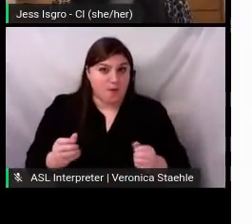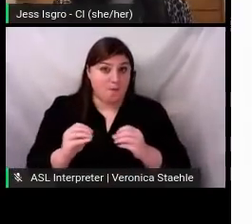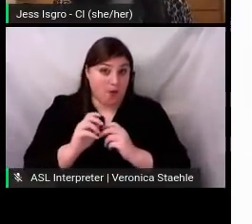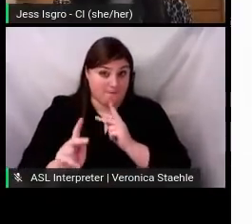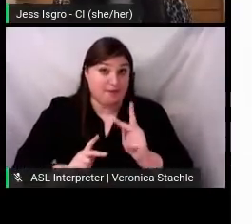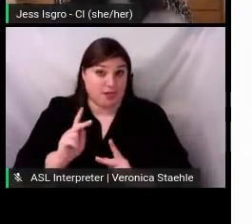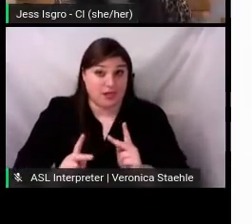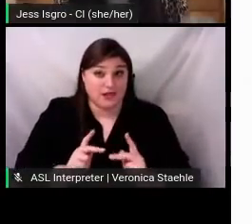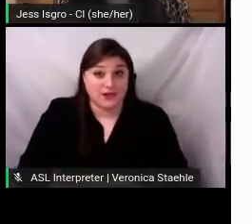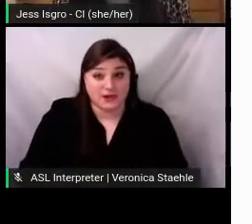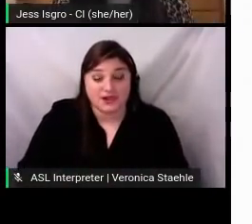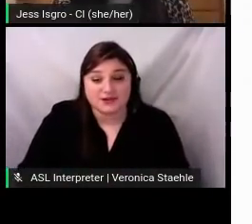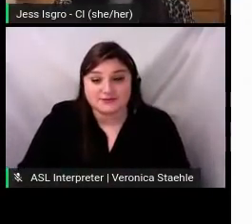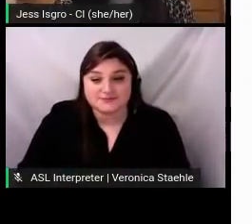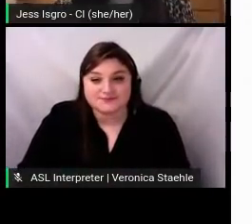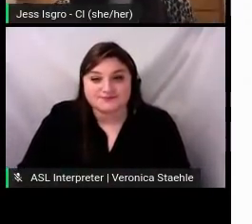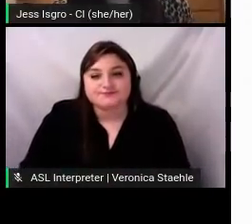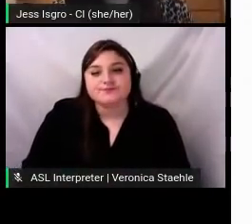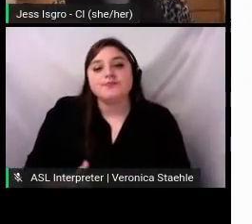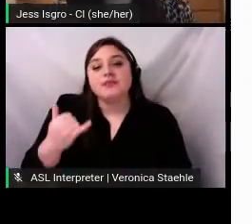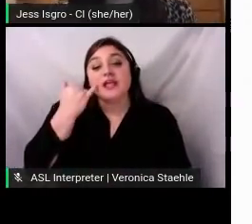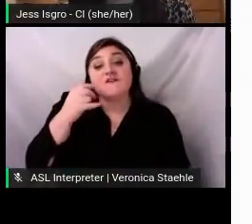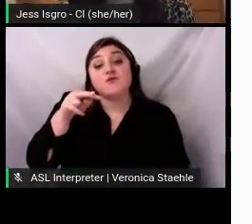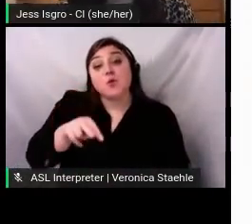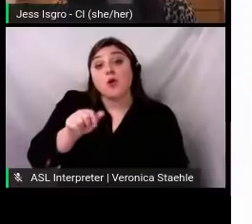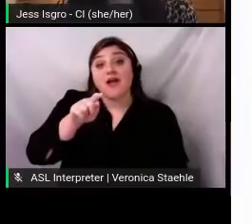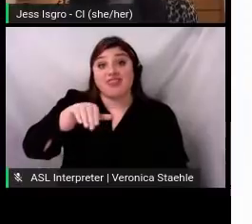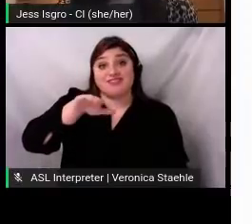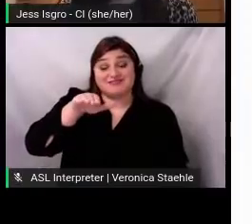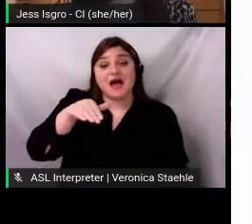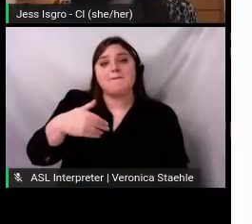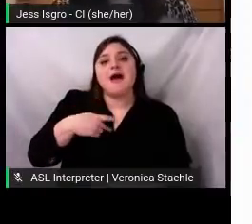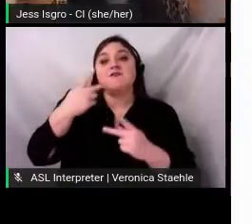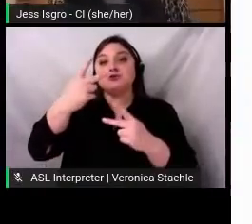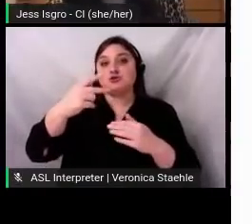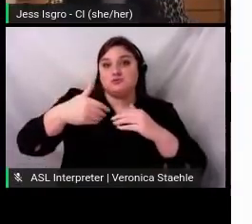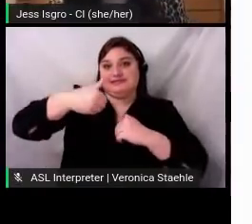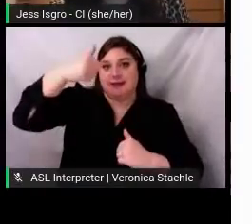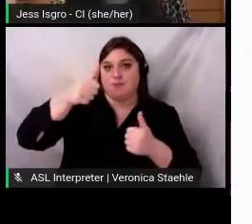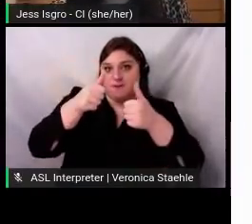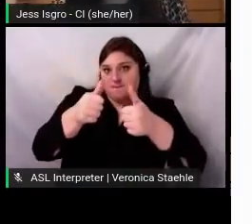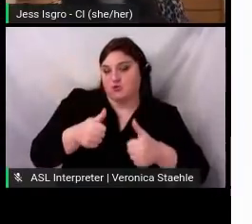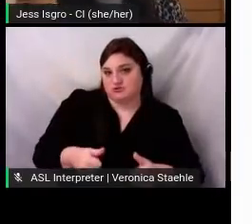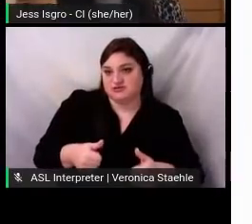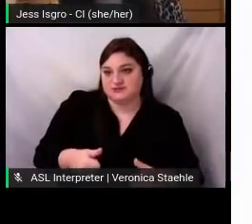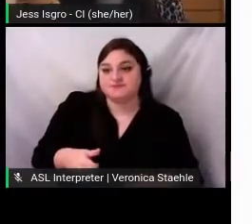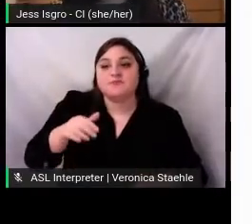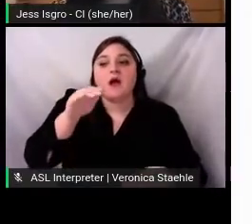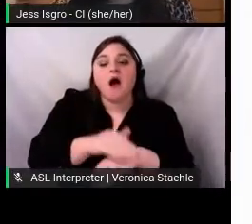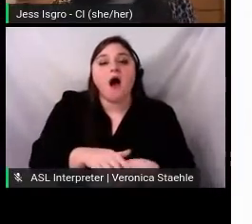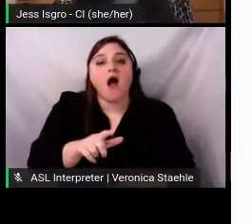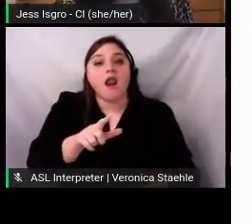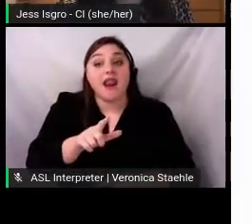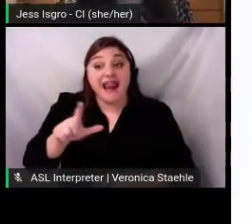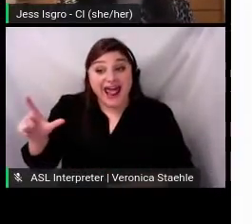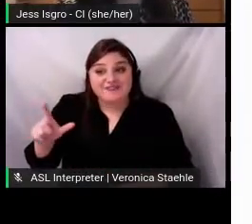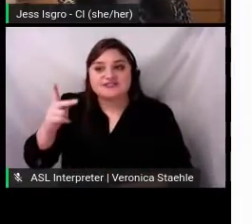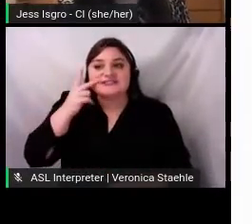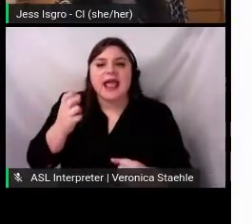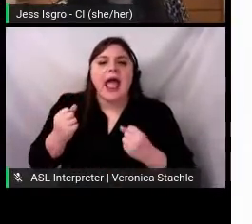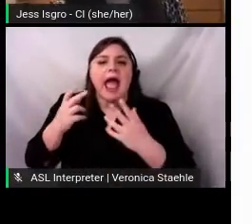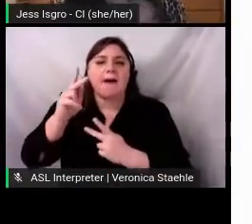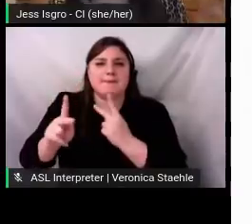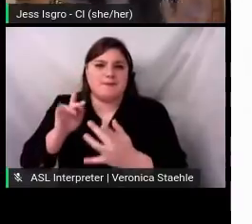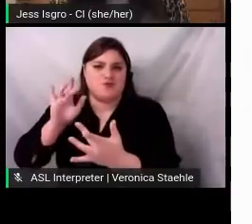at the top, this is showing data for 2 different posts. We'll take a look at the first one. In the left-hand column, you have the total number of reach. So we have about